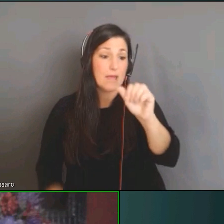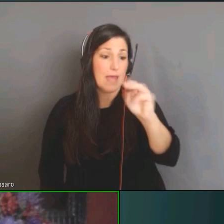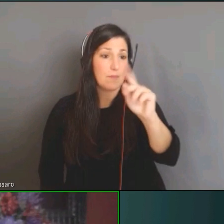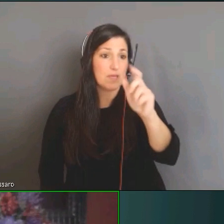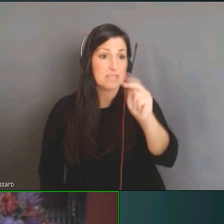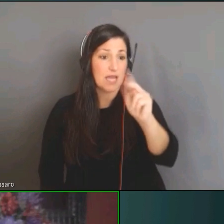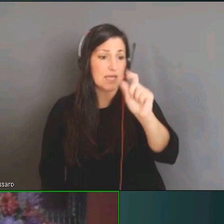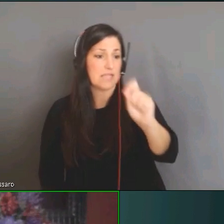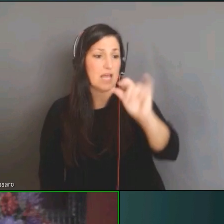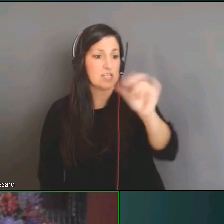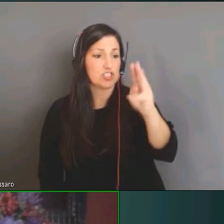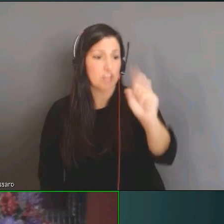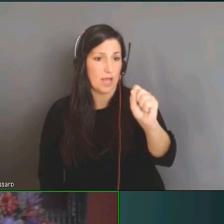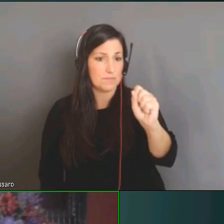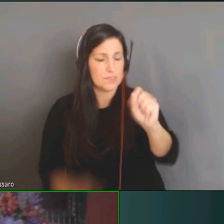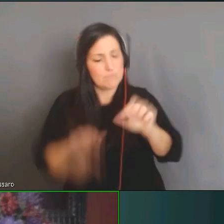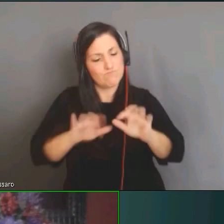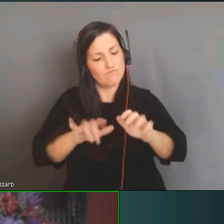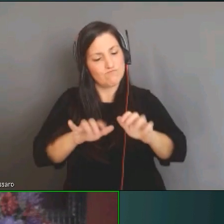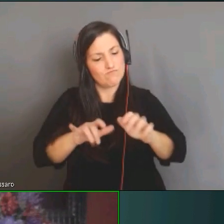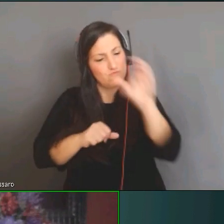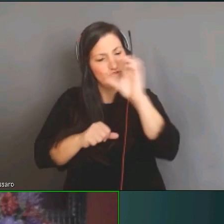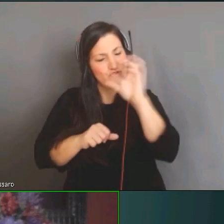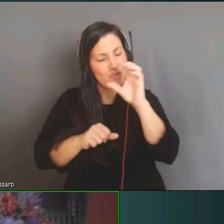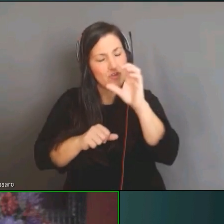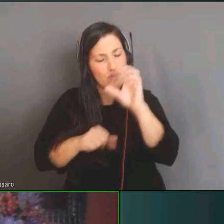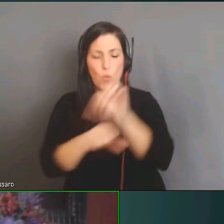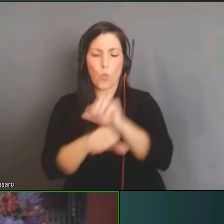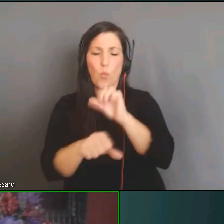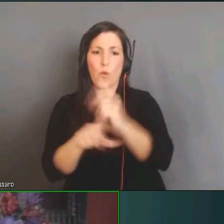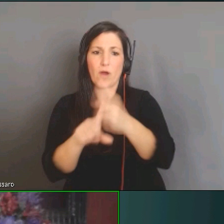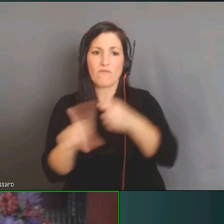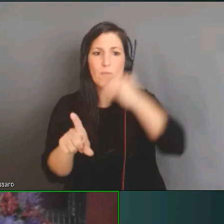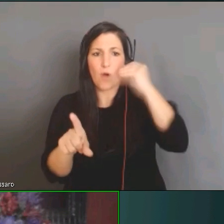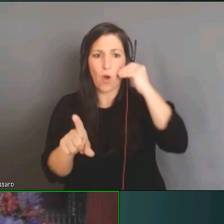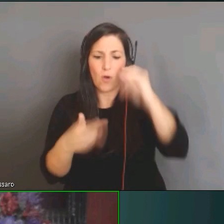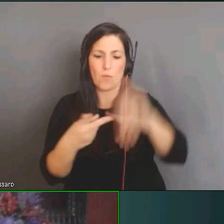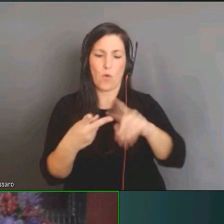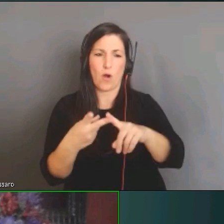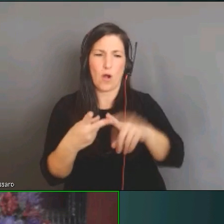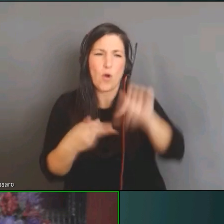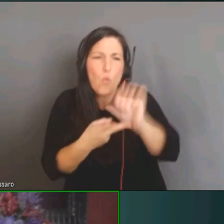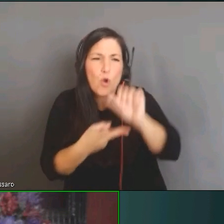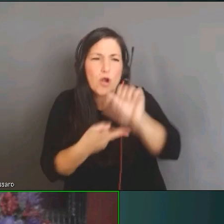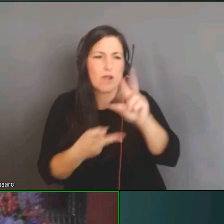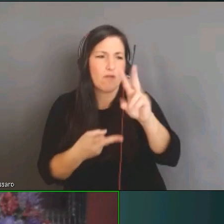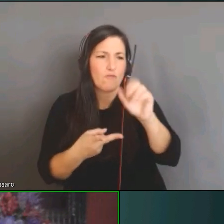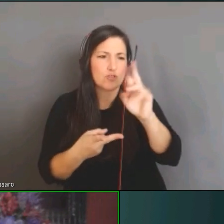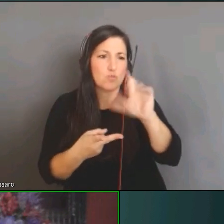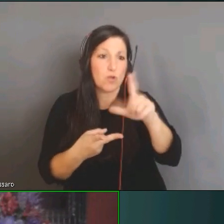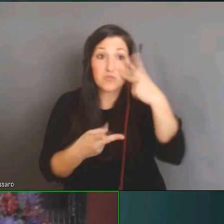you will search work from home or remote or virtual, and you will get to see those different types of positions that are hiring at that